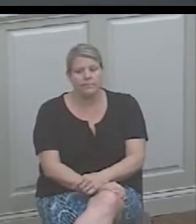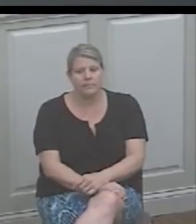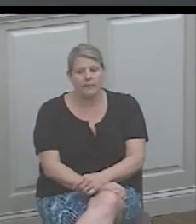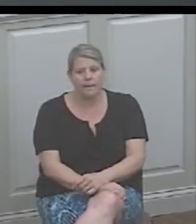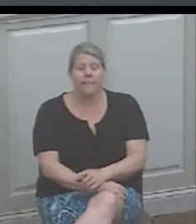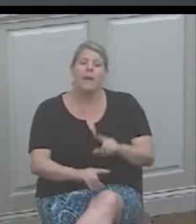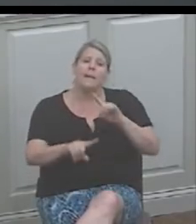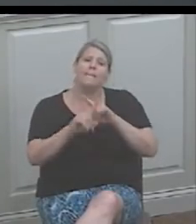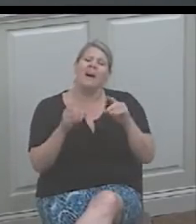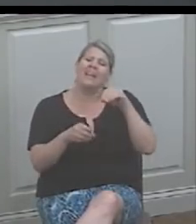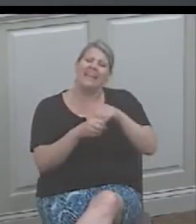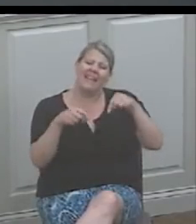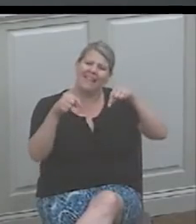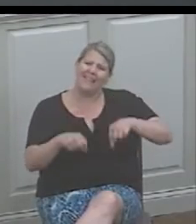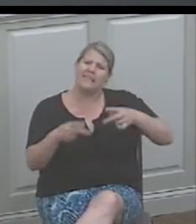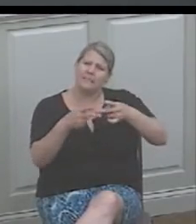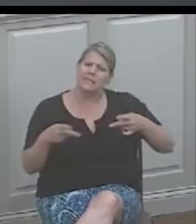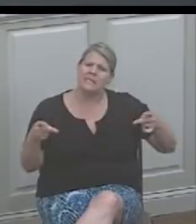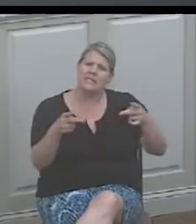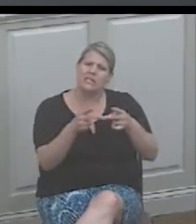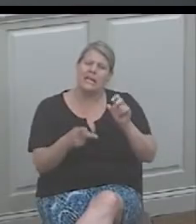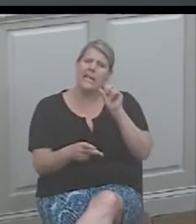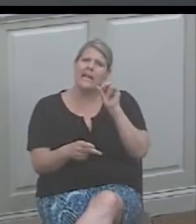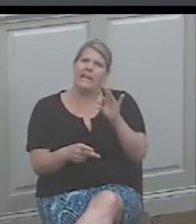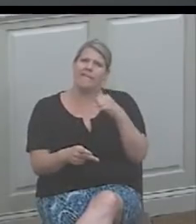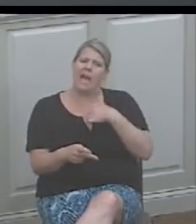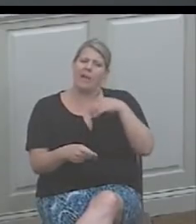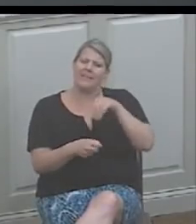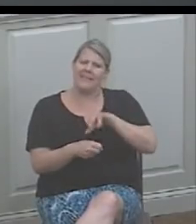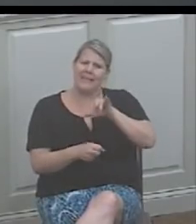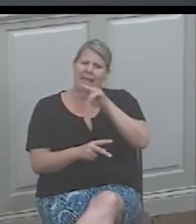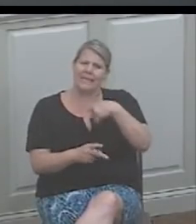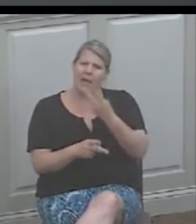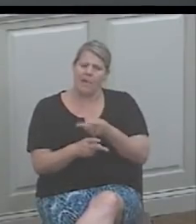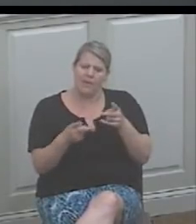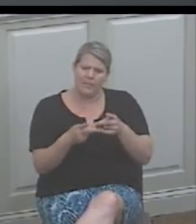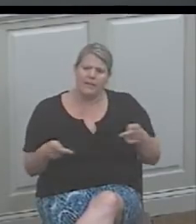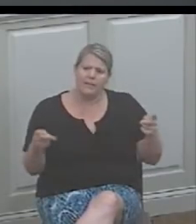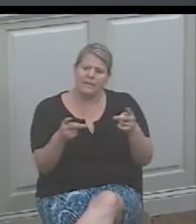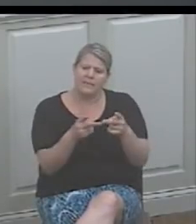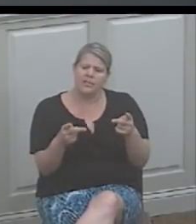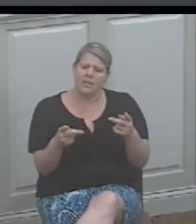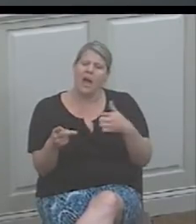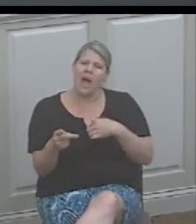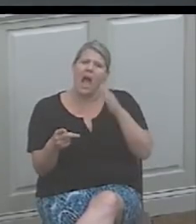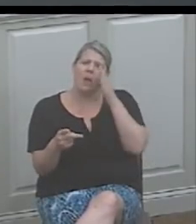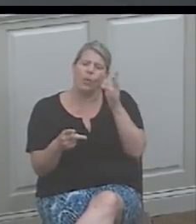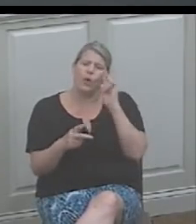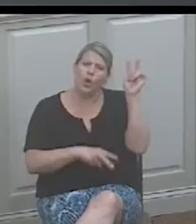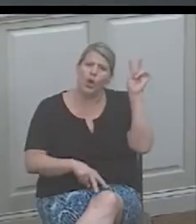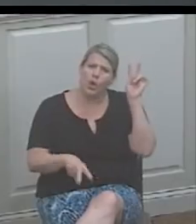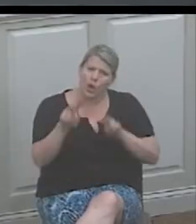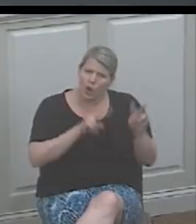in a position like that, if I were in a position like that, I would look not only at